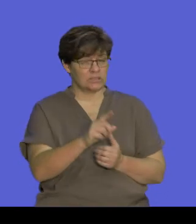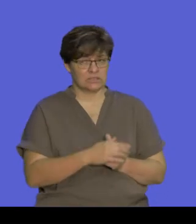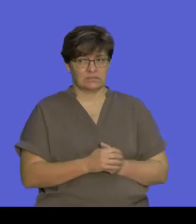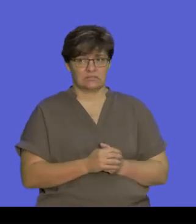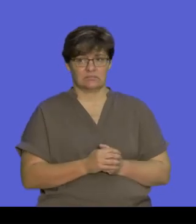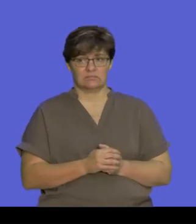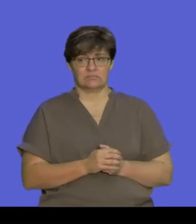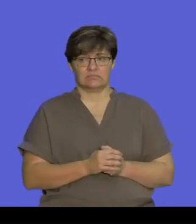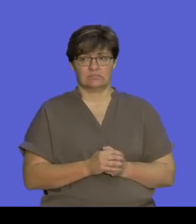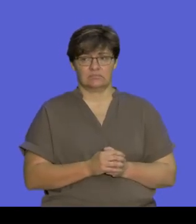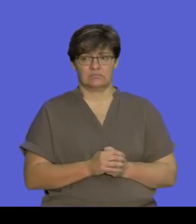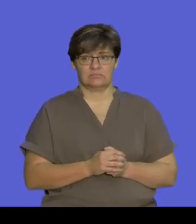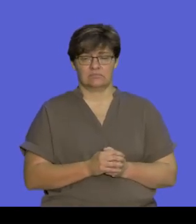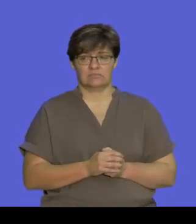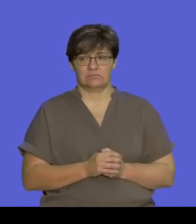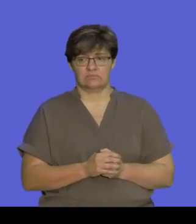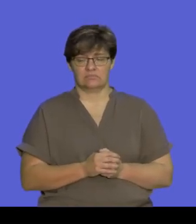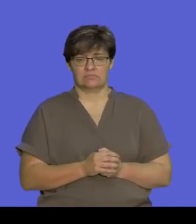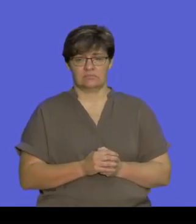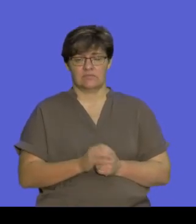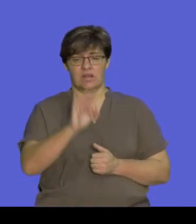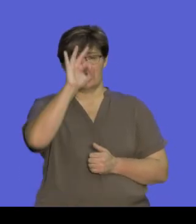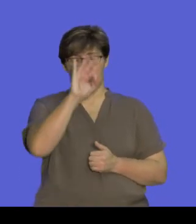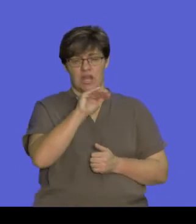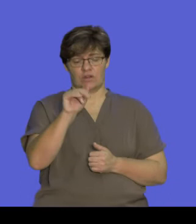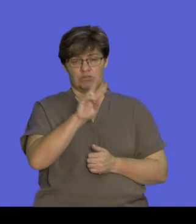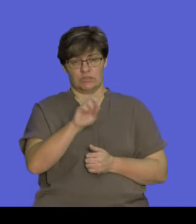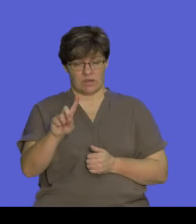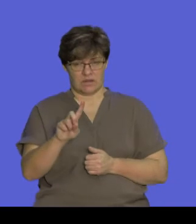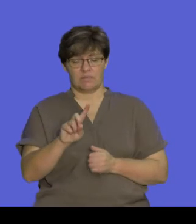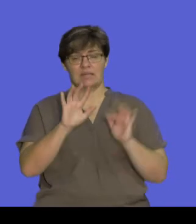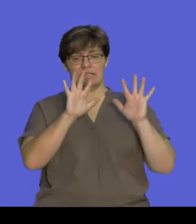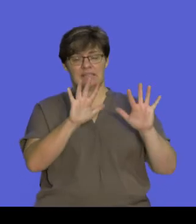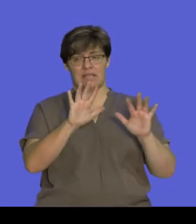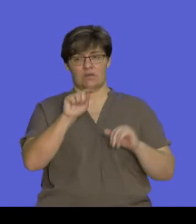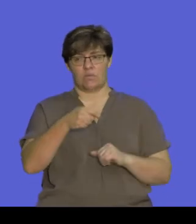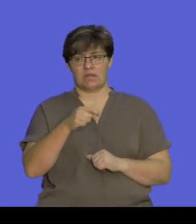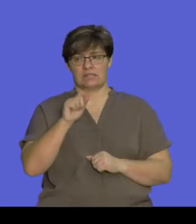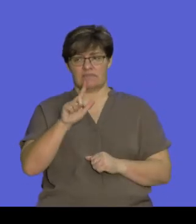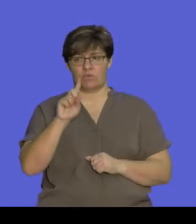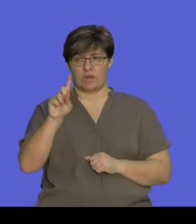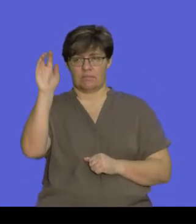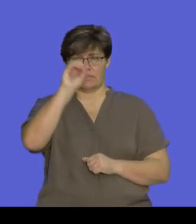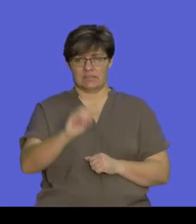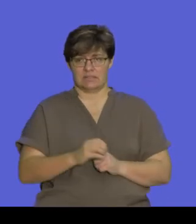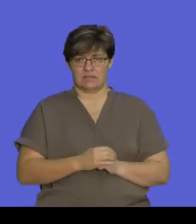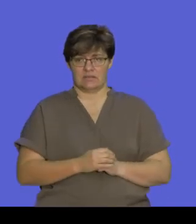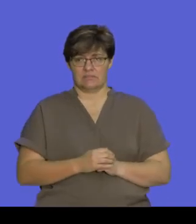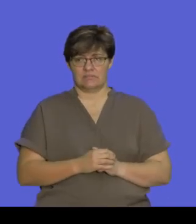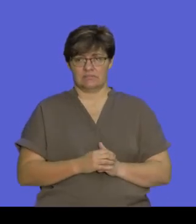me a probability of 3/21, which is 10.71%. So I'm going to write